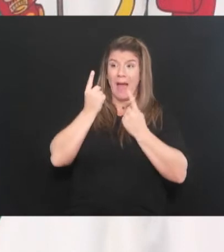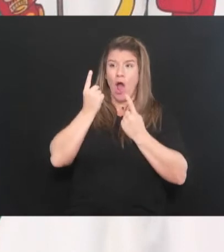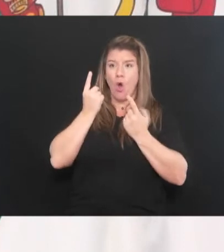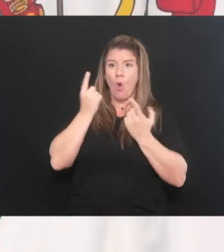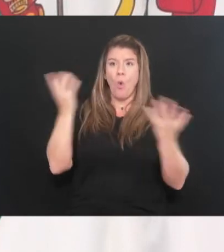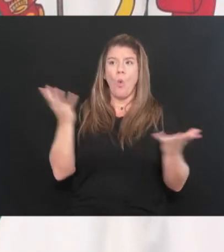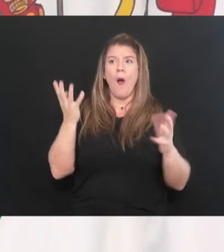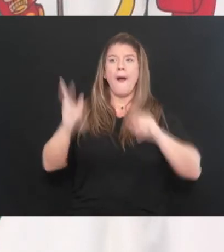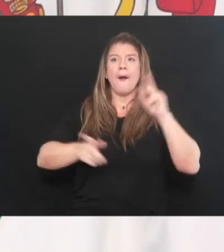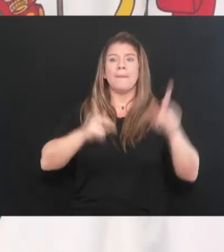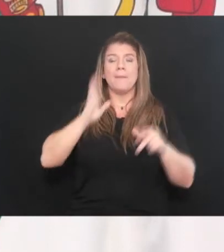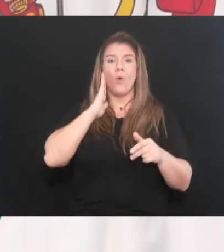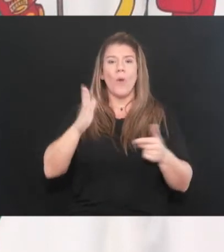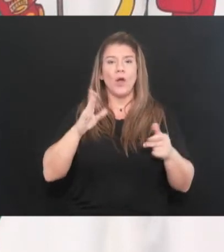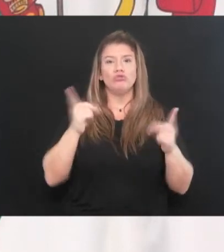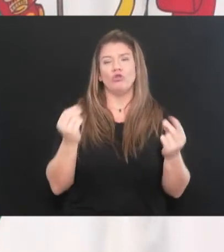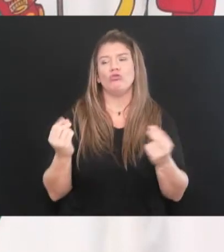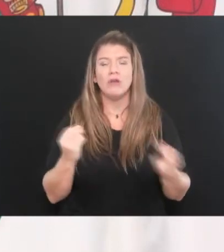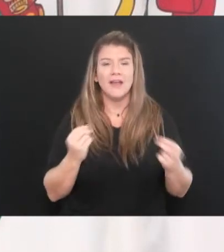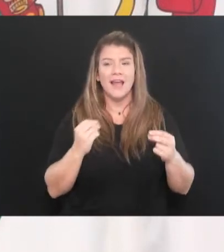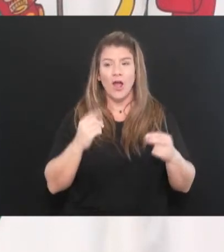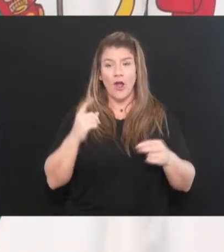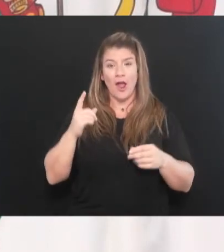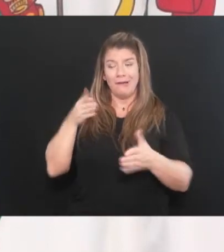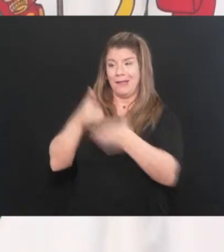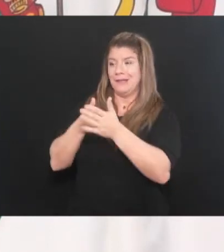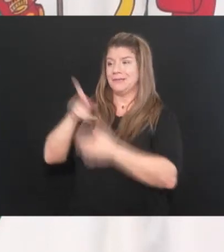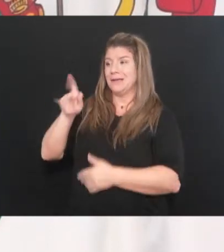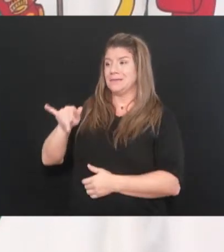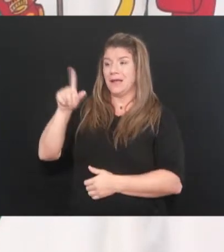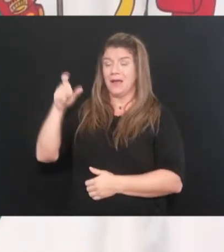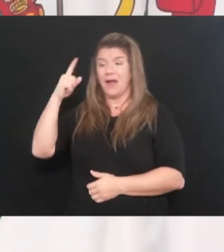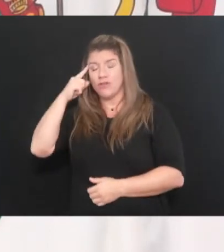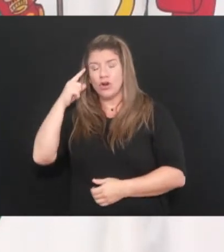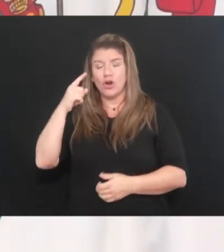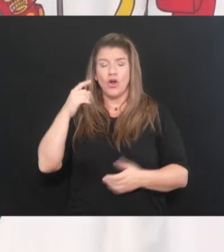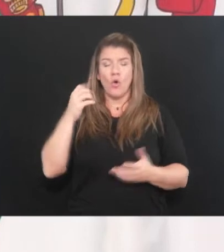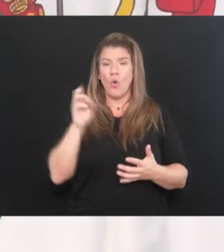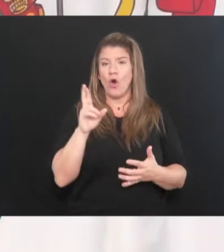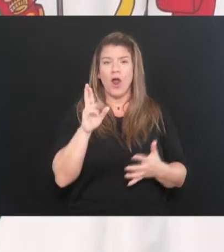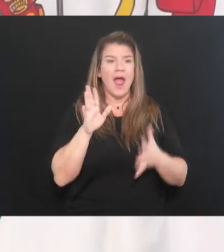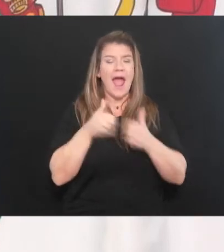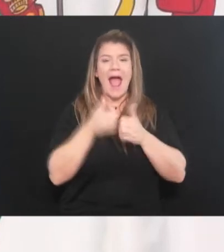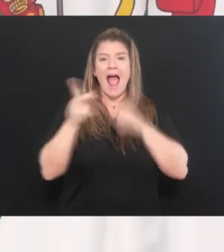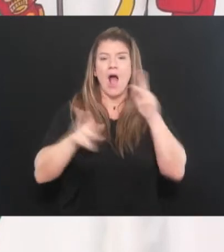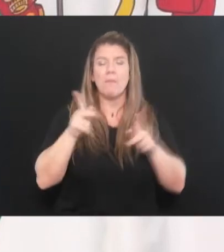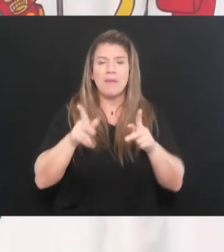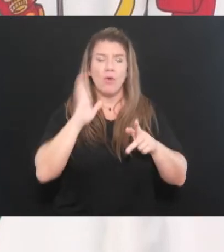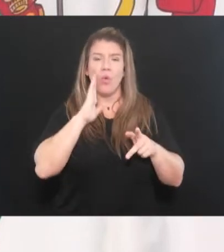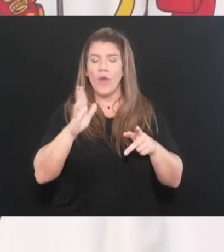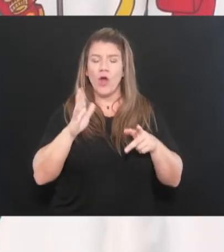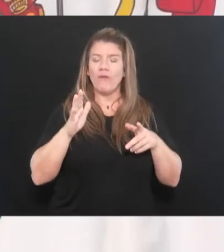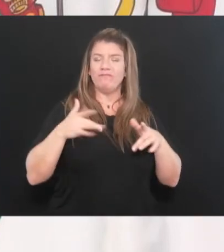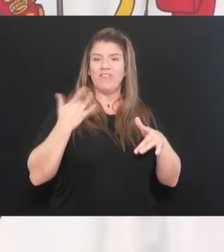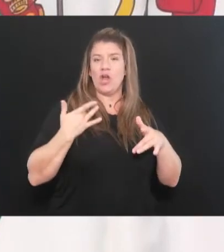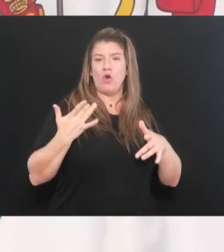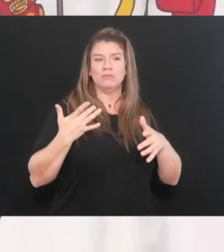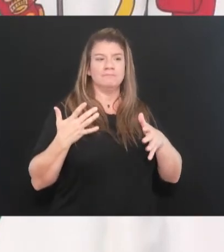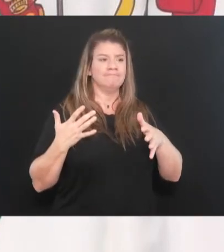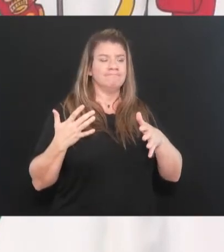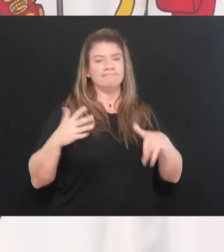what people are going to do or what people did to the Kentucky governor or what people, how people may get all riled up and